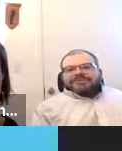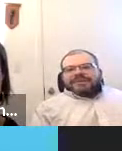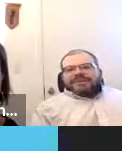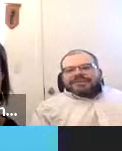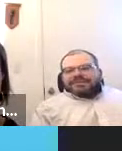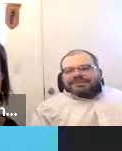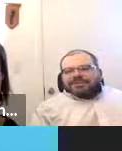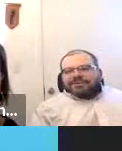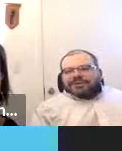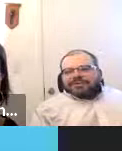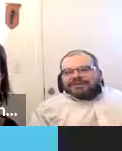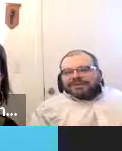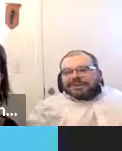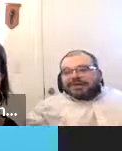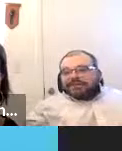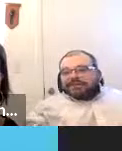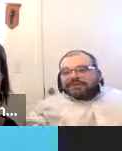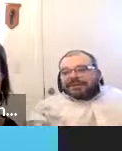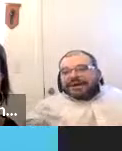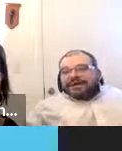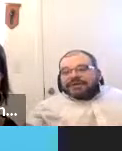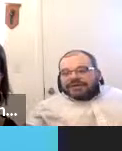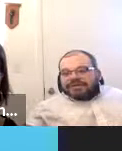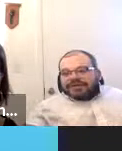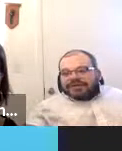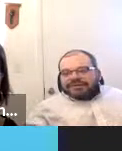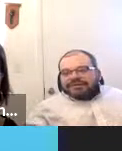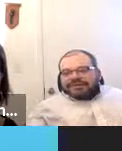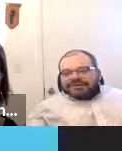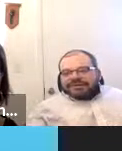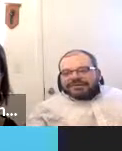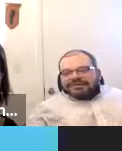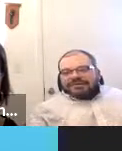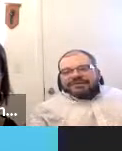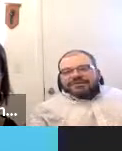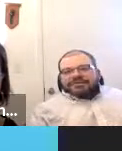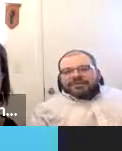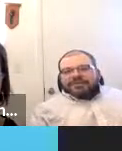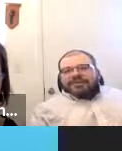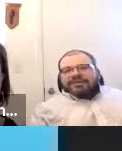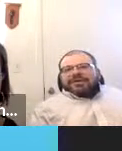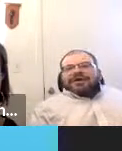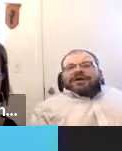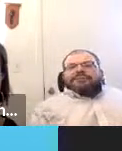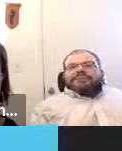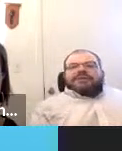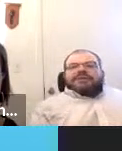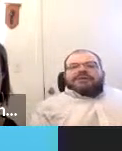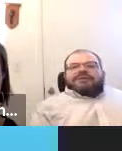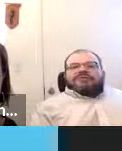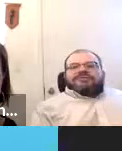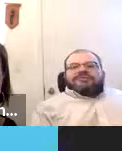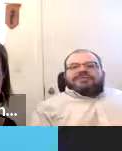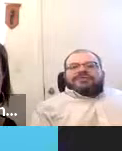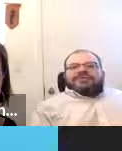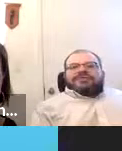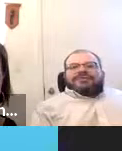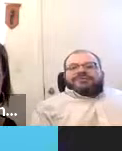so this is yet another example that's outside of our experience as little people